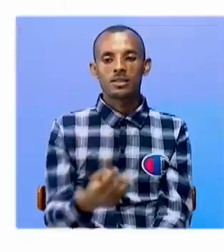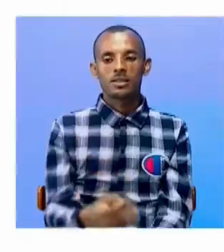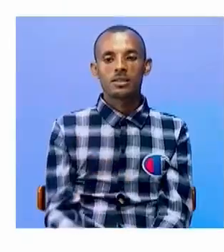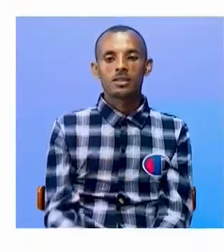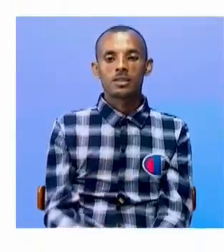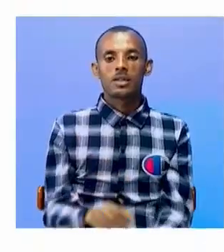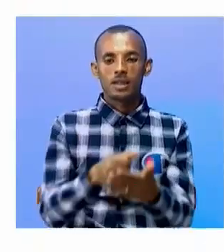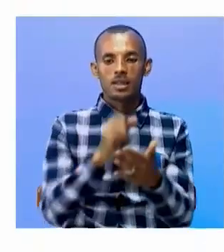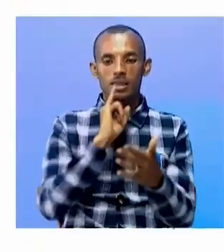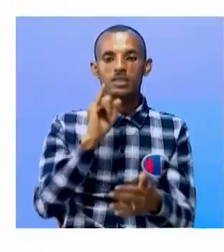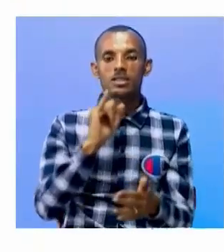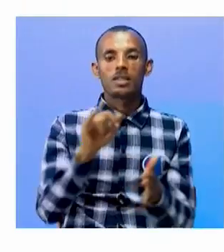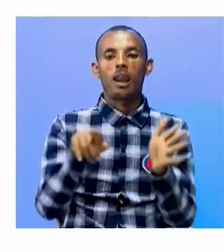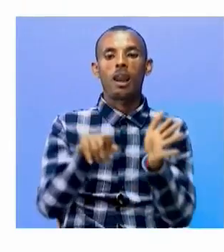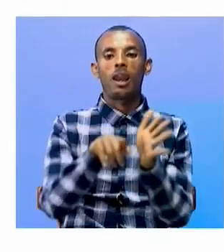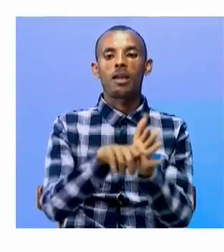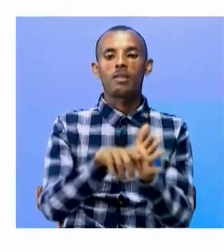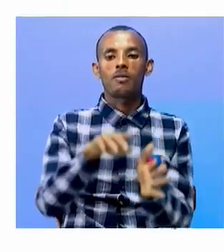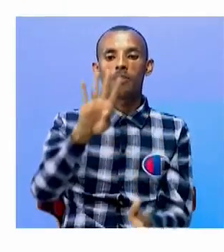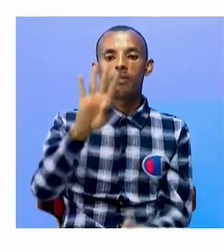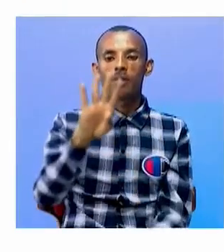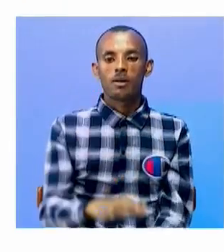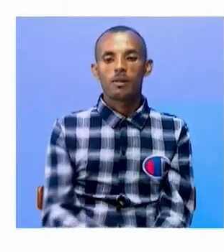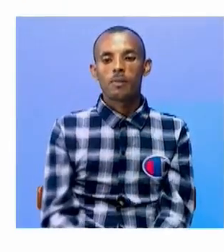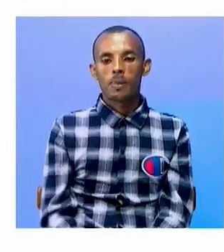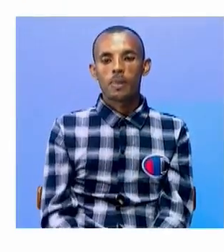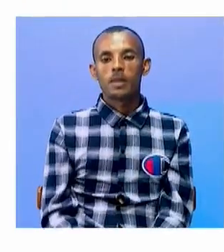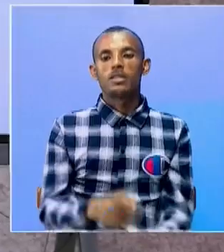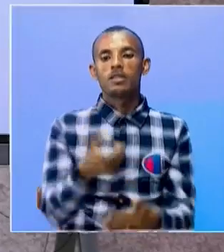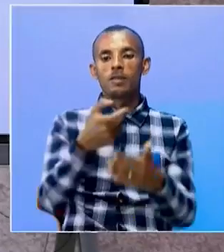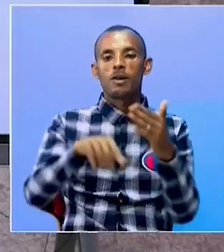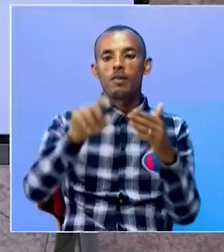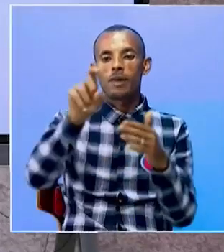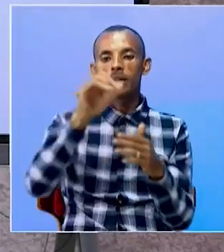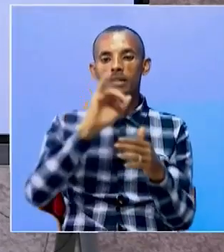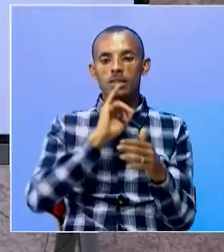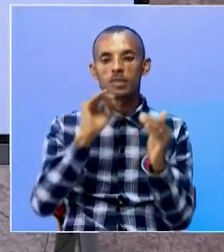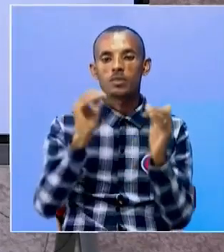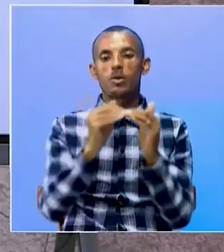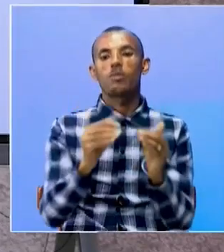It is -4. So the value of x is